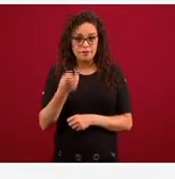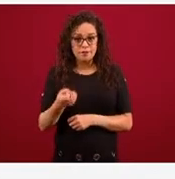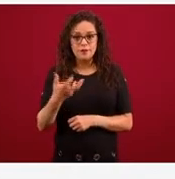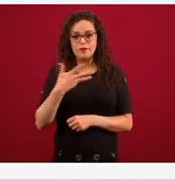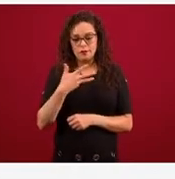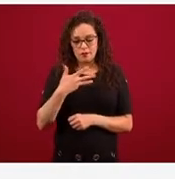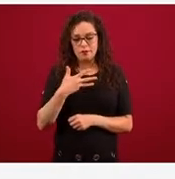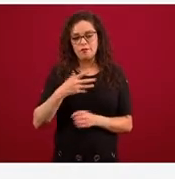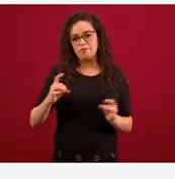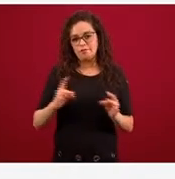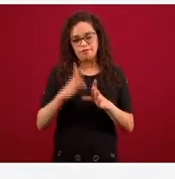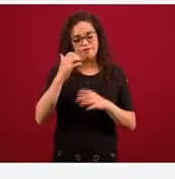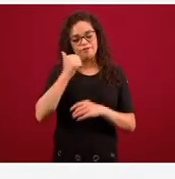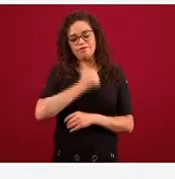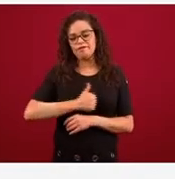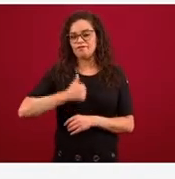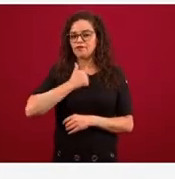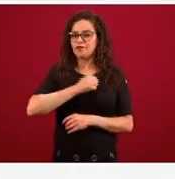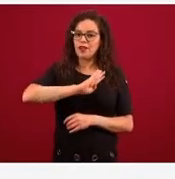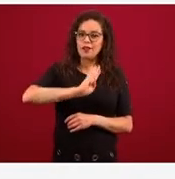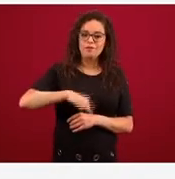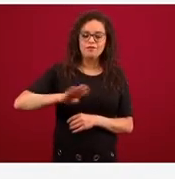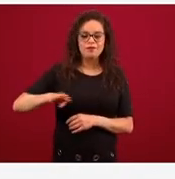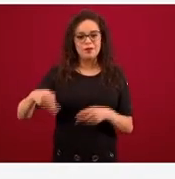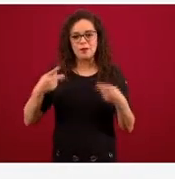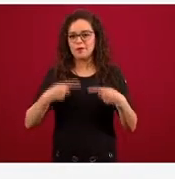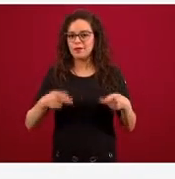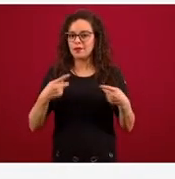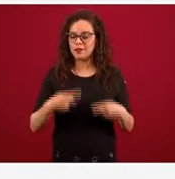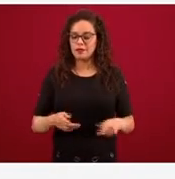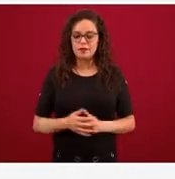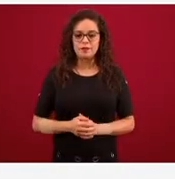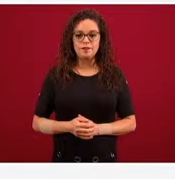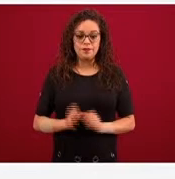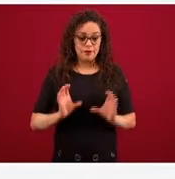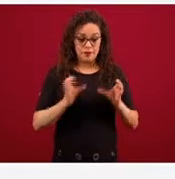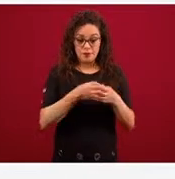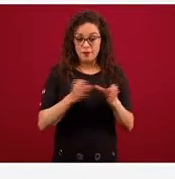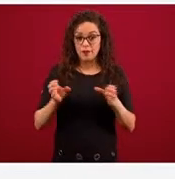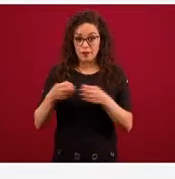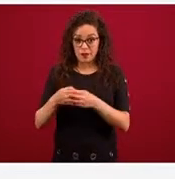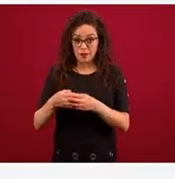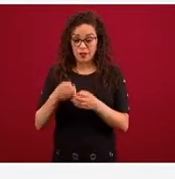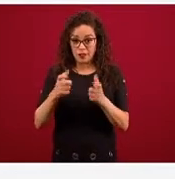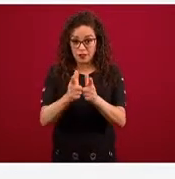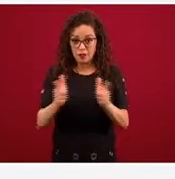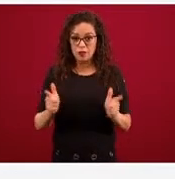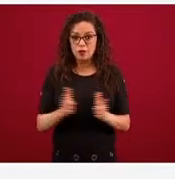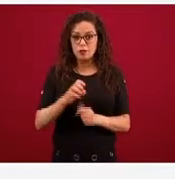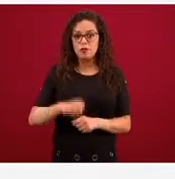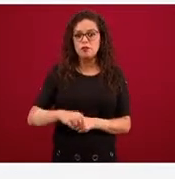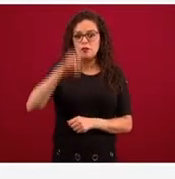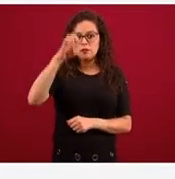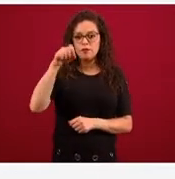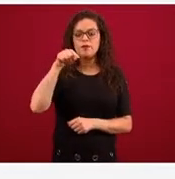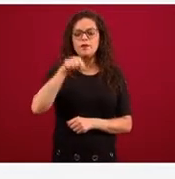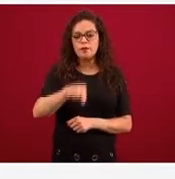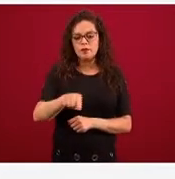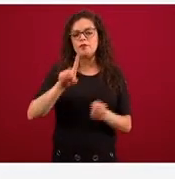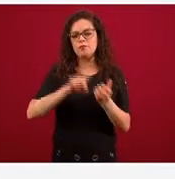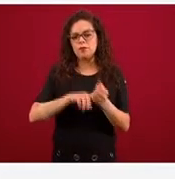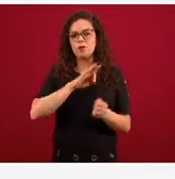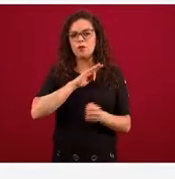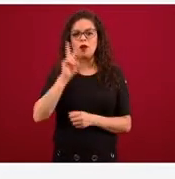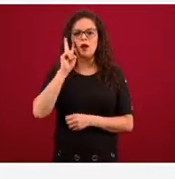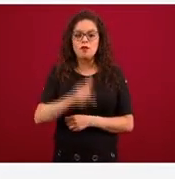han producido estas Unfortunately, lamentables these deaths, we defunciones. see A su exactly vez, where, cada grupo de edad in está which age identificado group, por in which sexo. sex they're